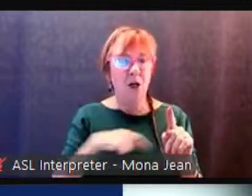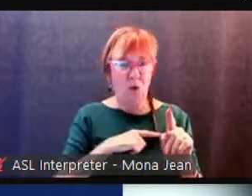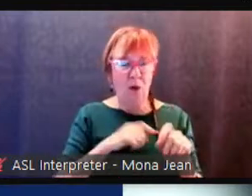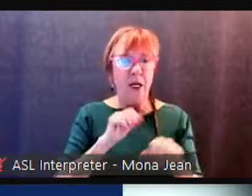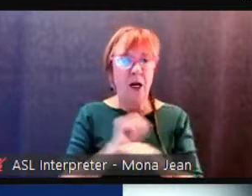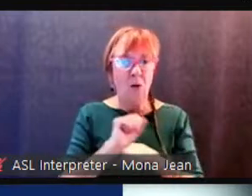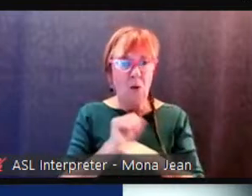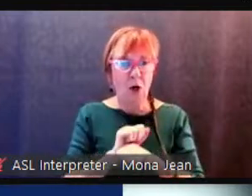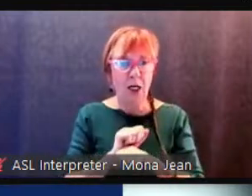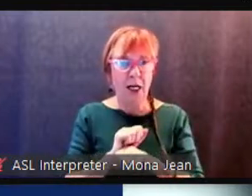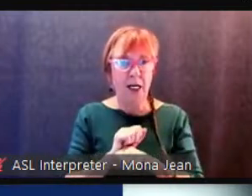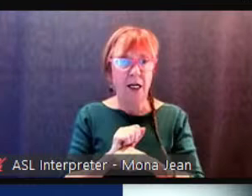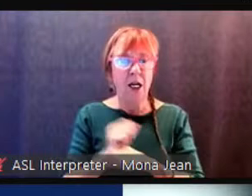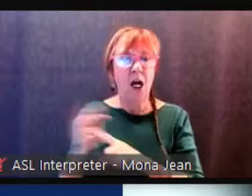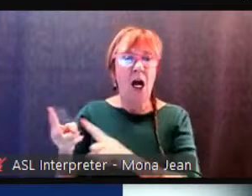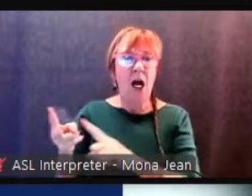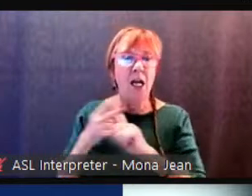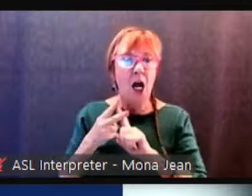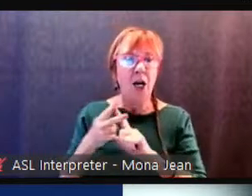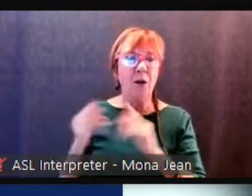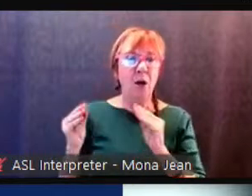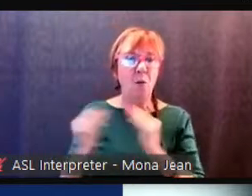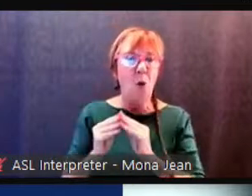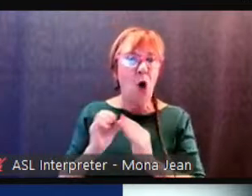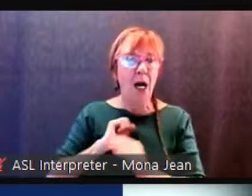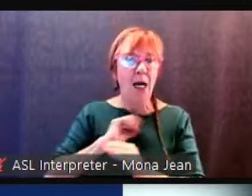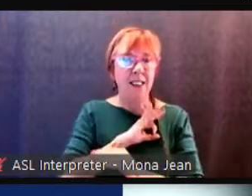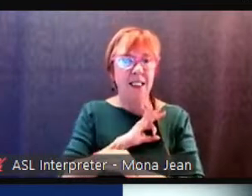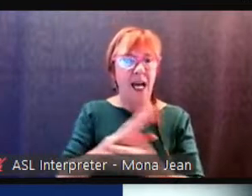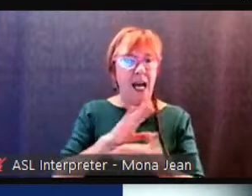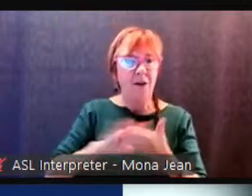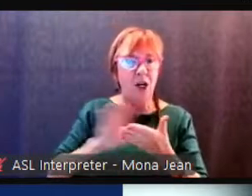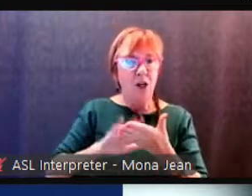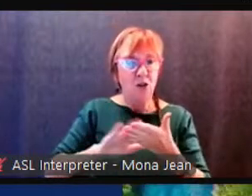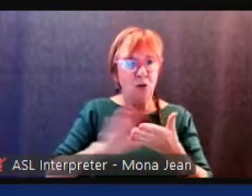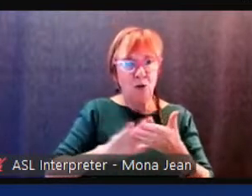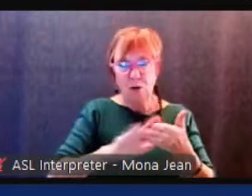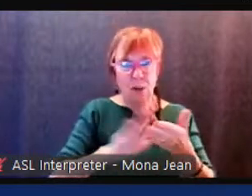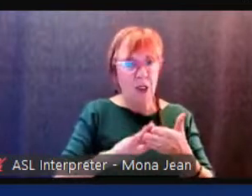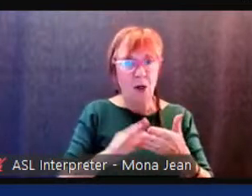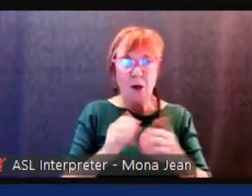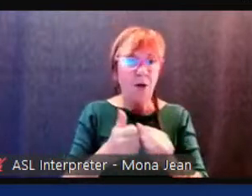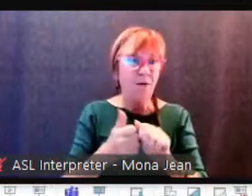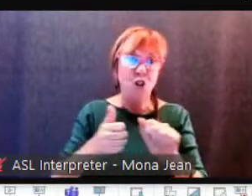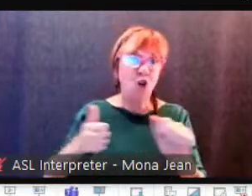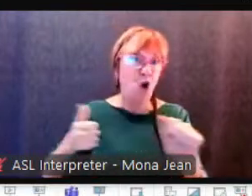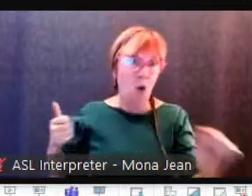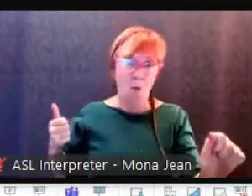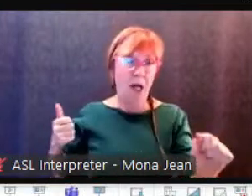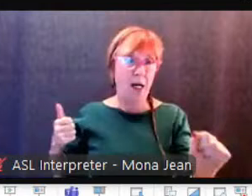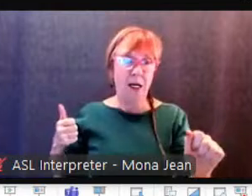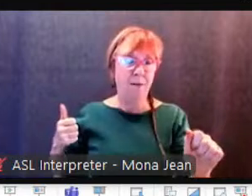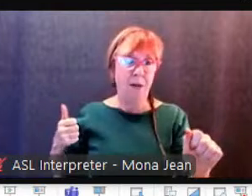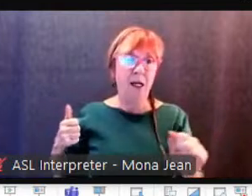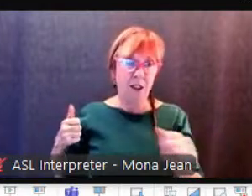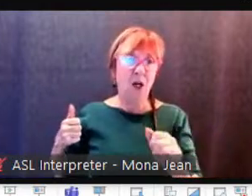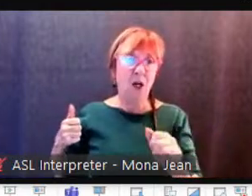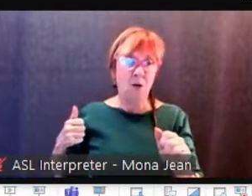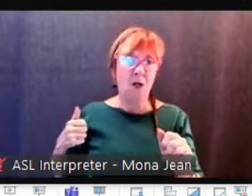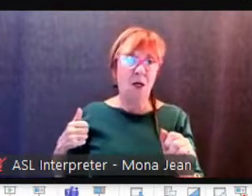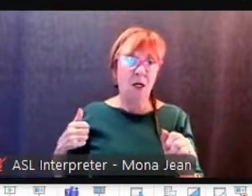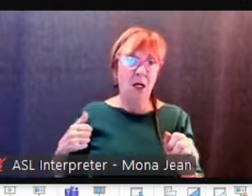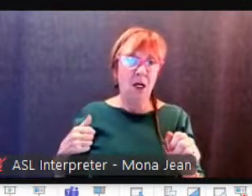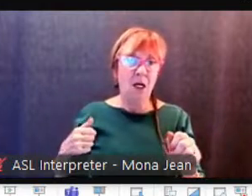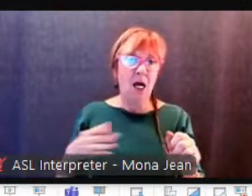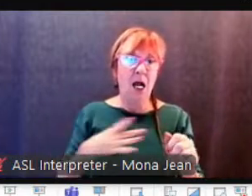getting as much staff as we possibly can to clear out what is quite a large backlog already. And so I seriously appreciate